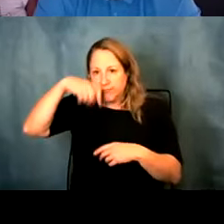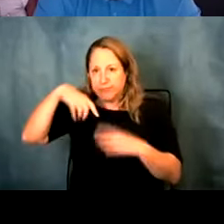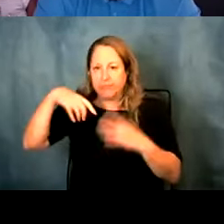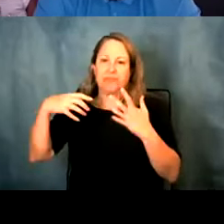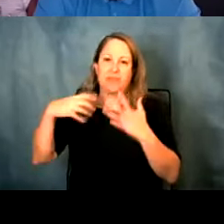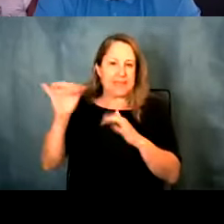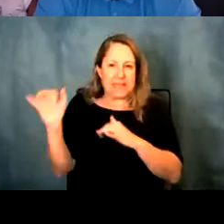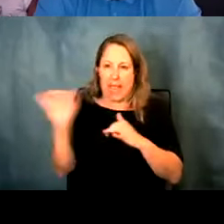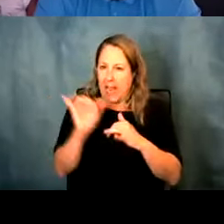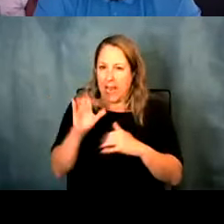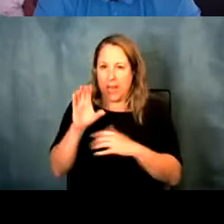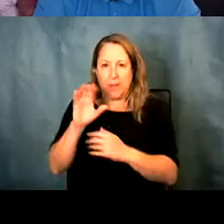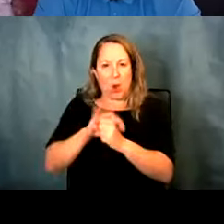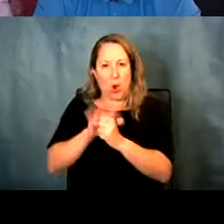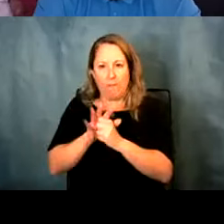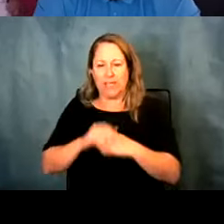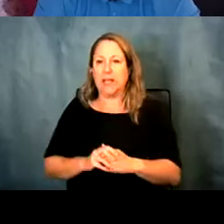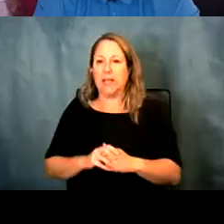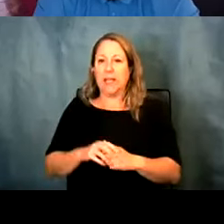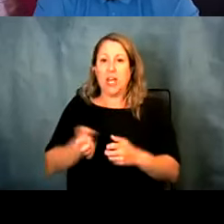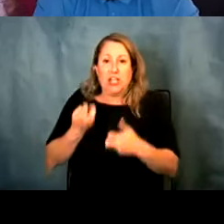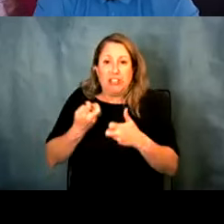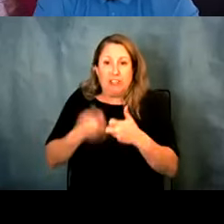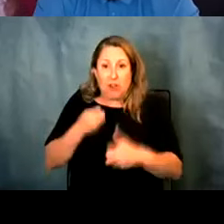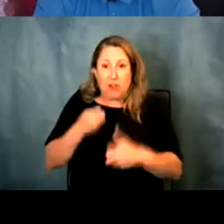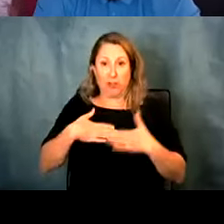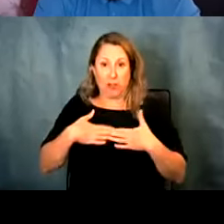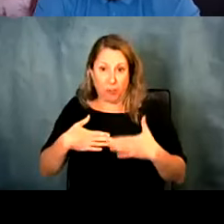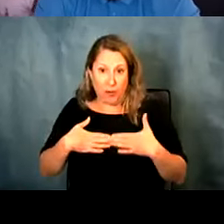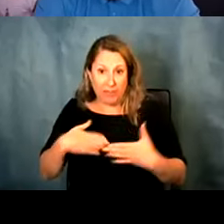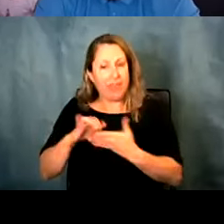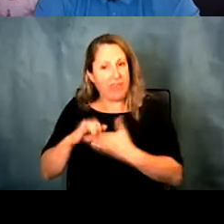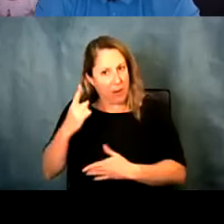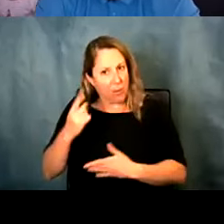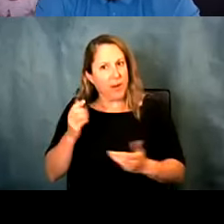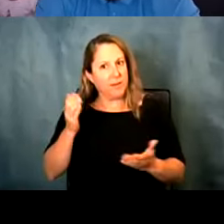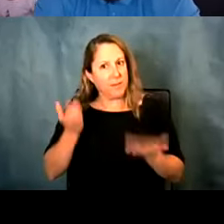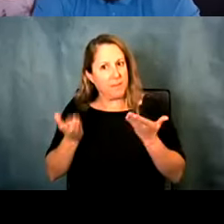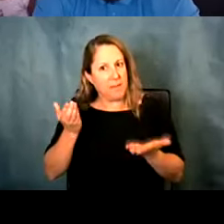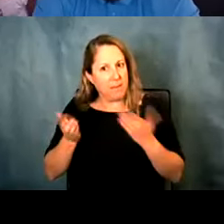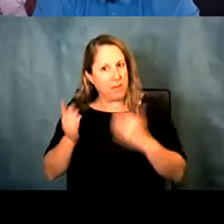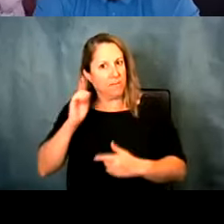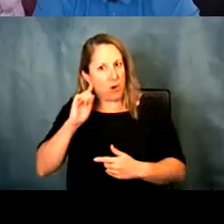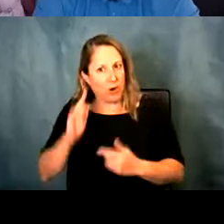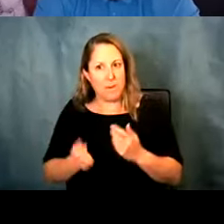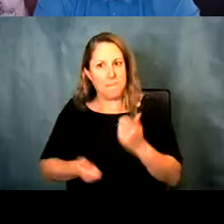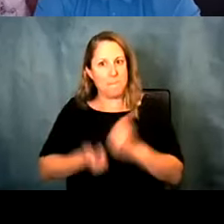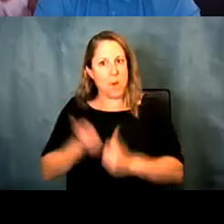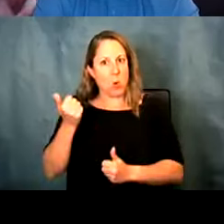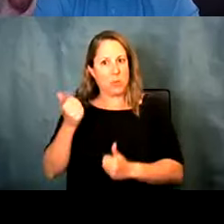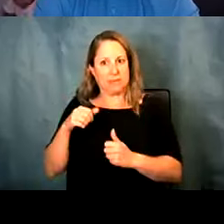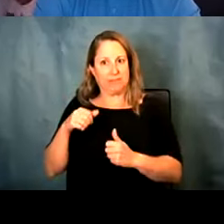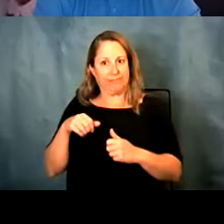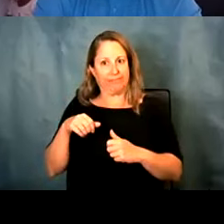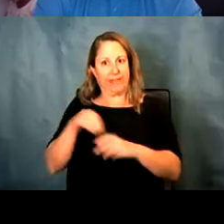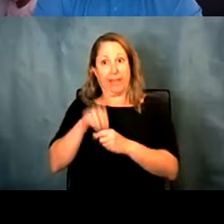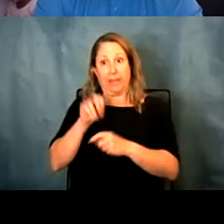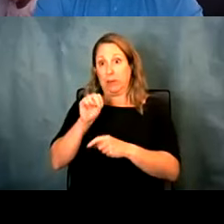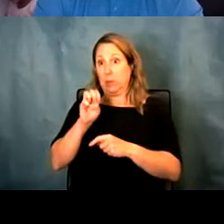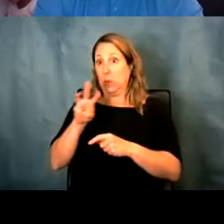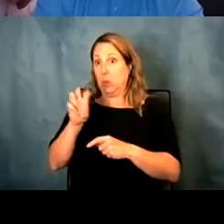COVID. The shortness of breath, difficulty breathing, that's the one that people probably have heard the most about with the news. And of course, headache can